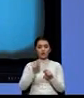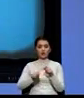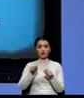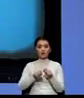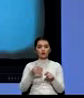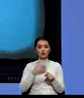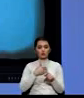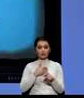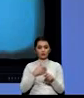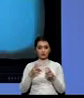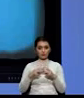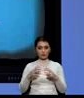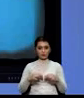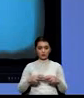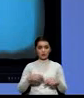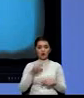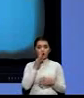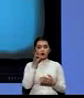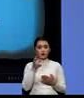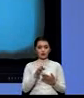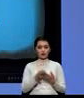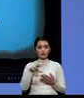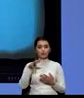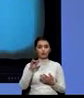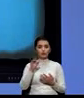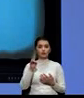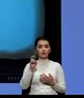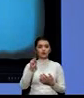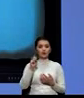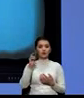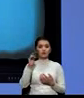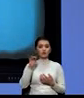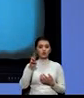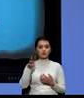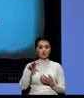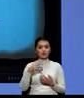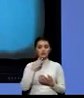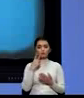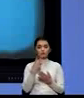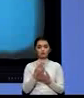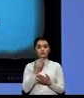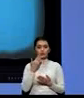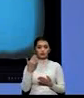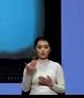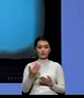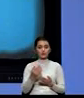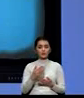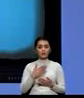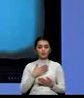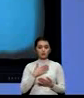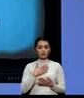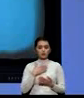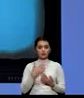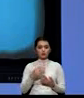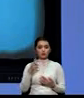imtihon qilmoqchi bo'libdi. Qani aytchi, munajjim, debdi u Abu Rayhonga murojaat qilib.